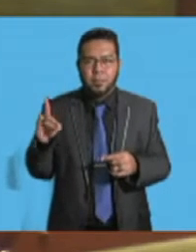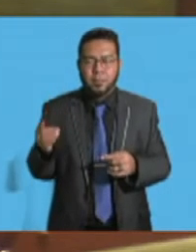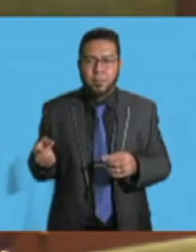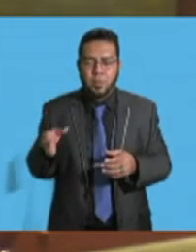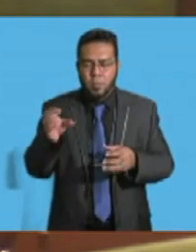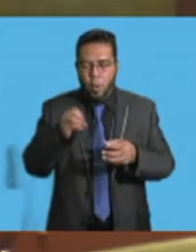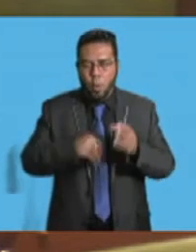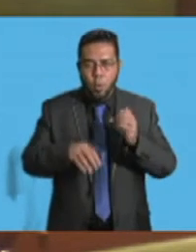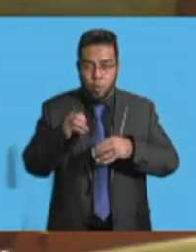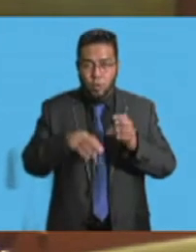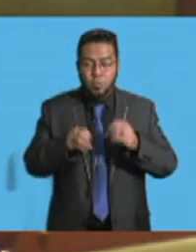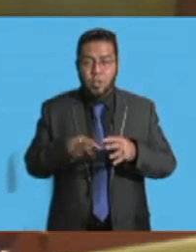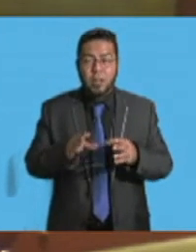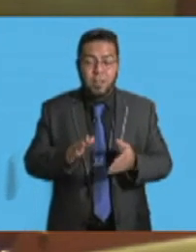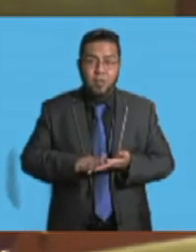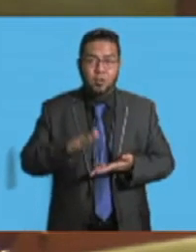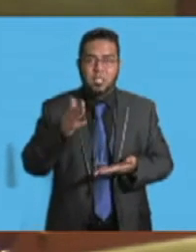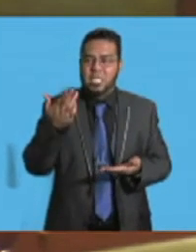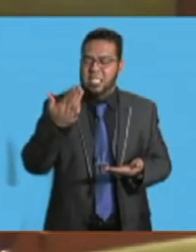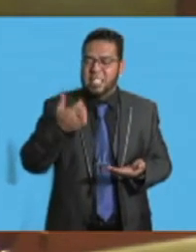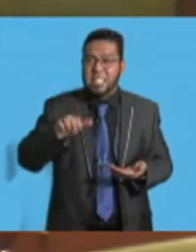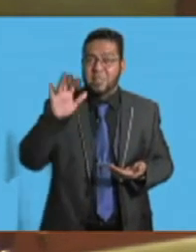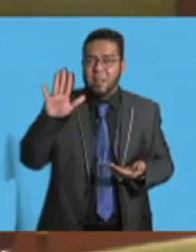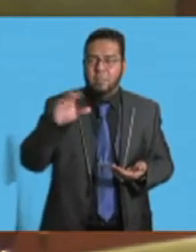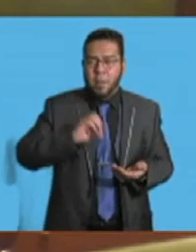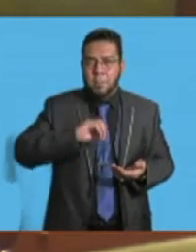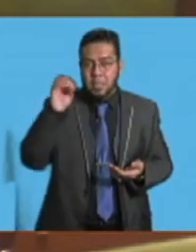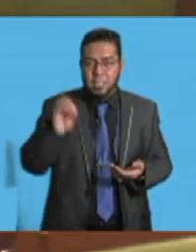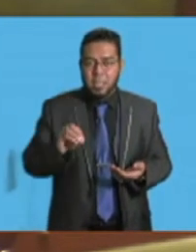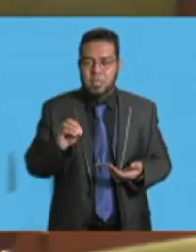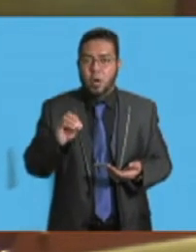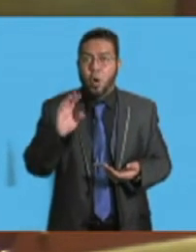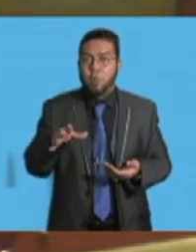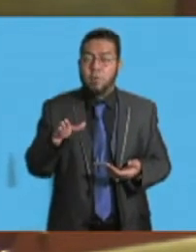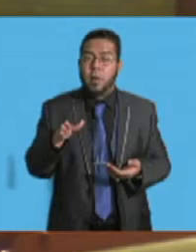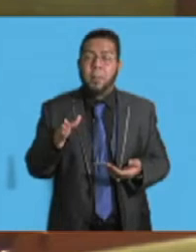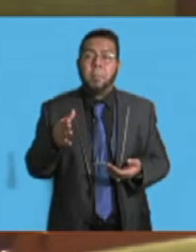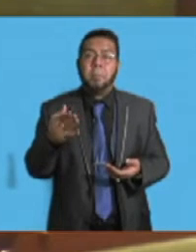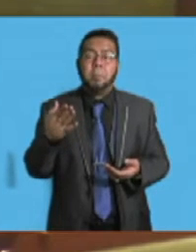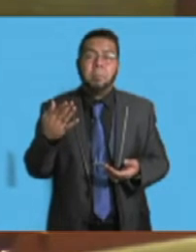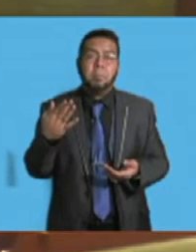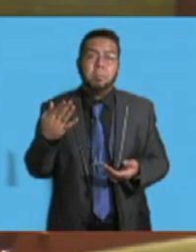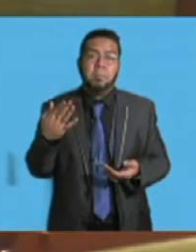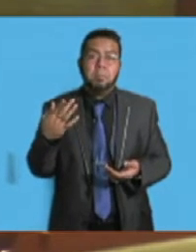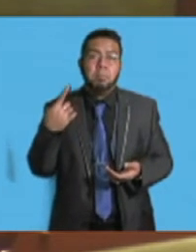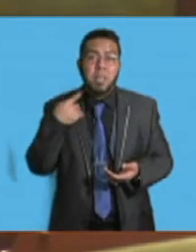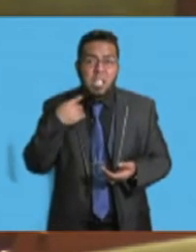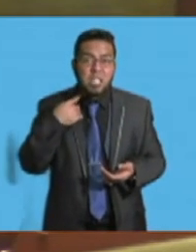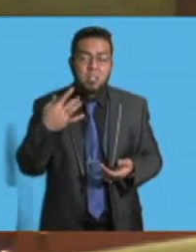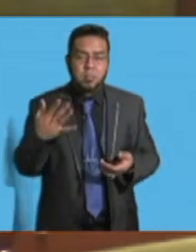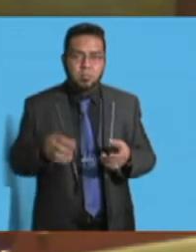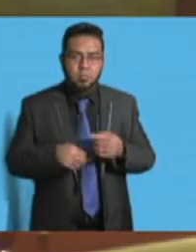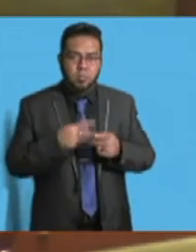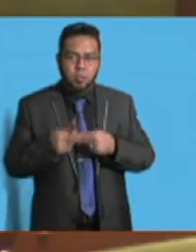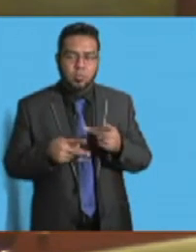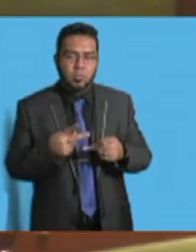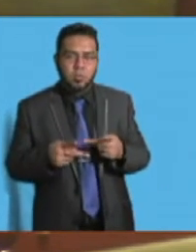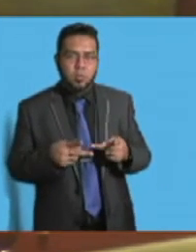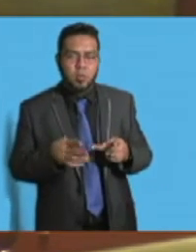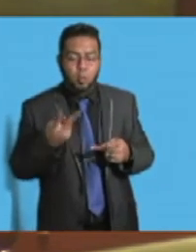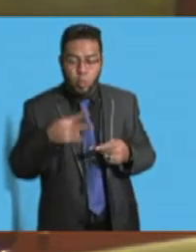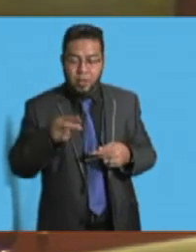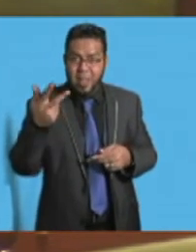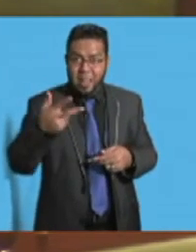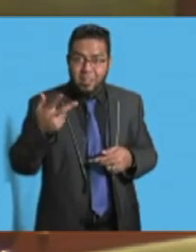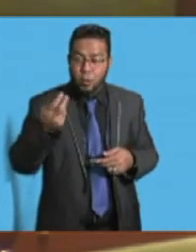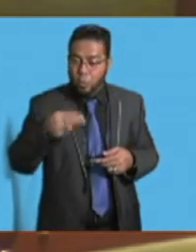have increased from 55% to 65% of total milk produced in 2017. For the 2018-2019 budget,